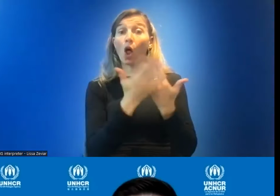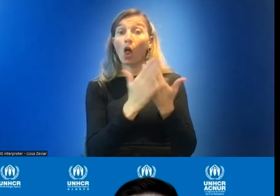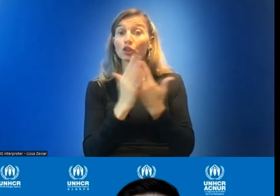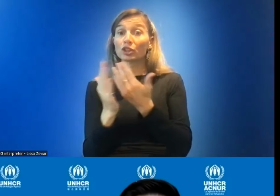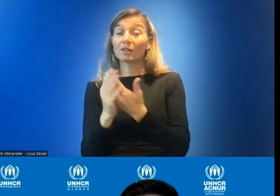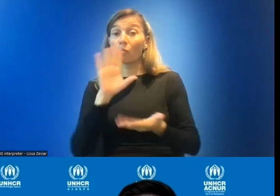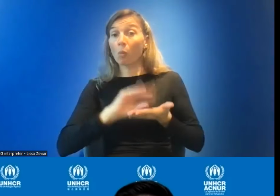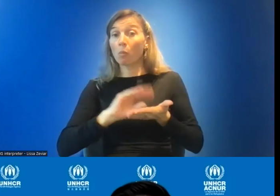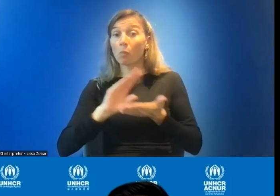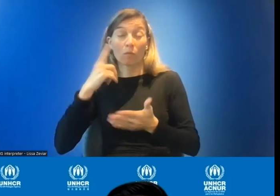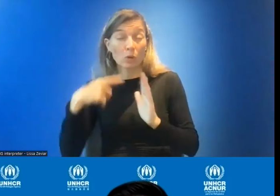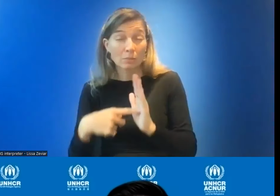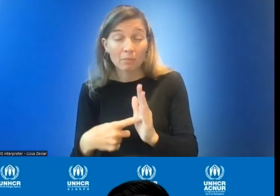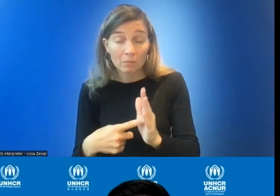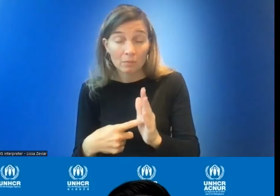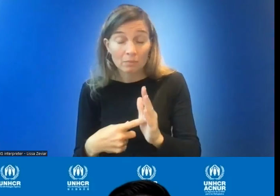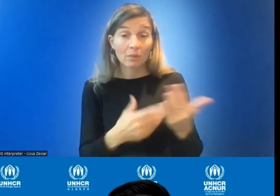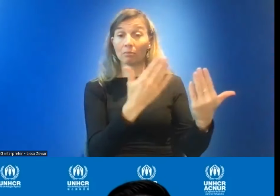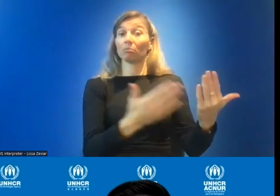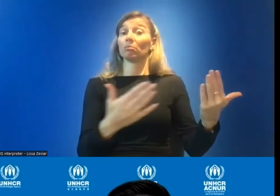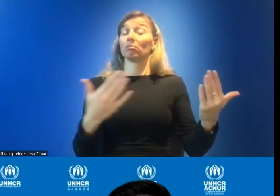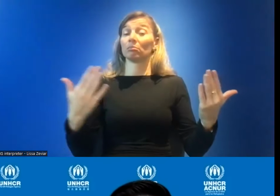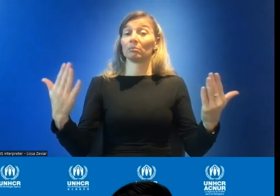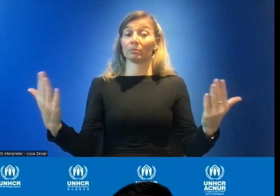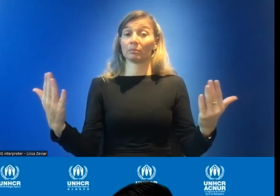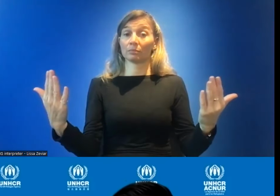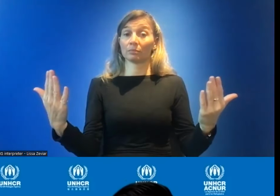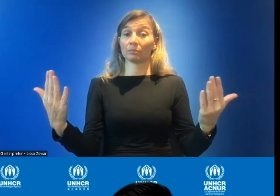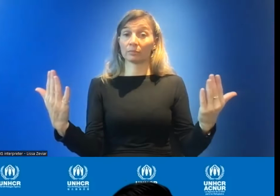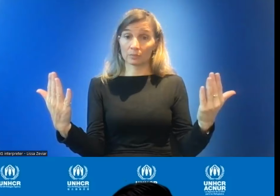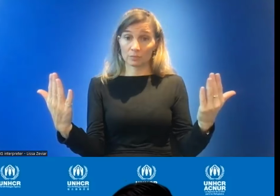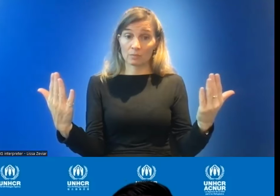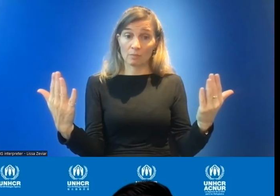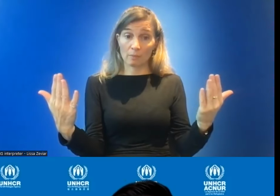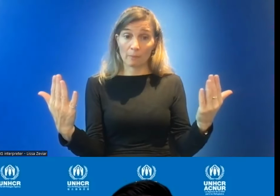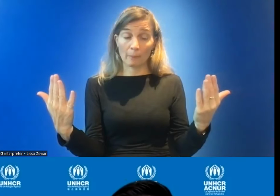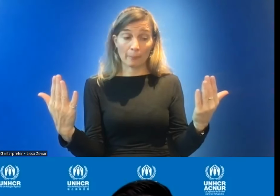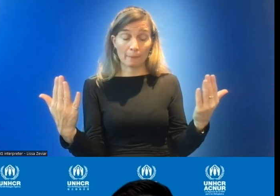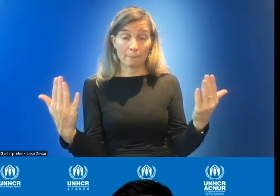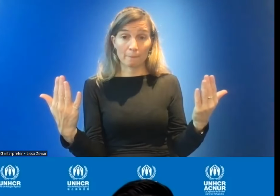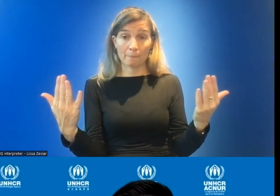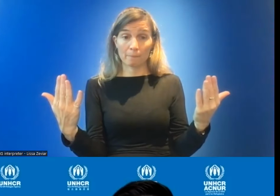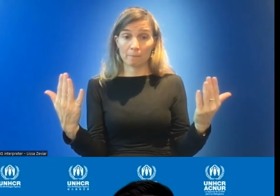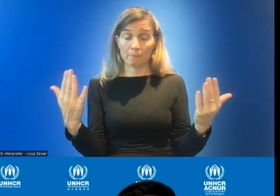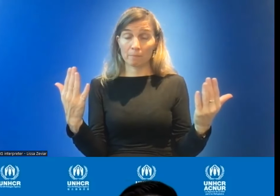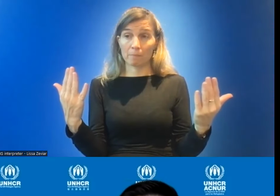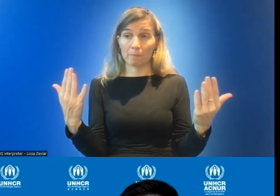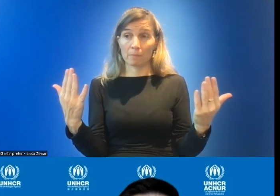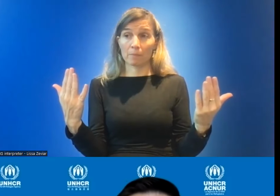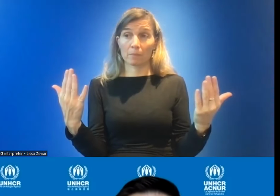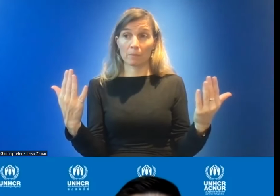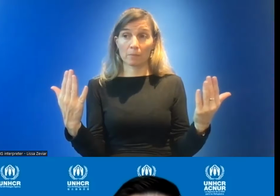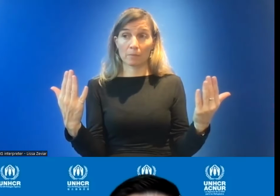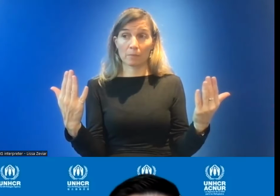of those that tackle Article 18 of the CRPD, and when they do an